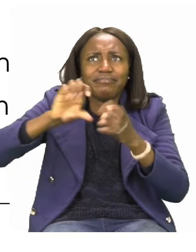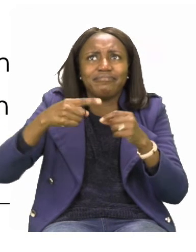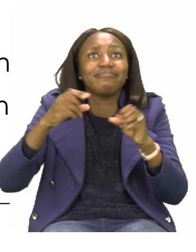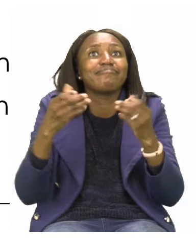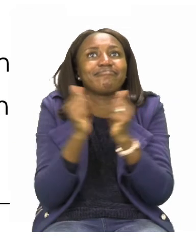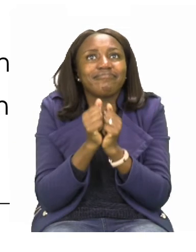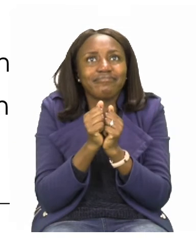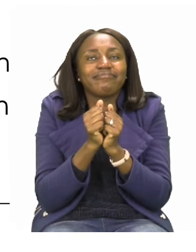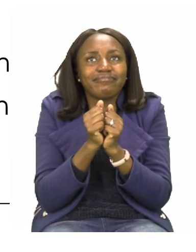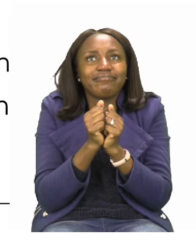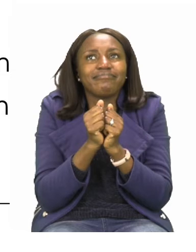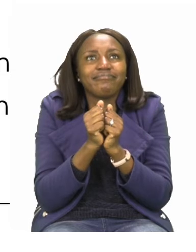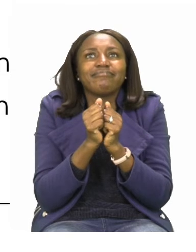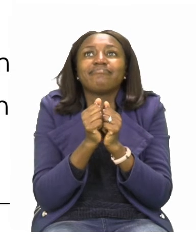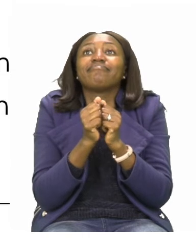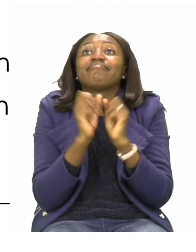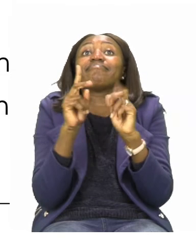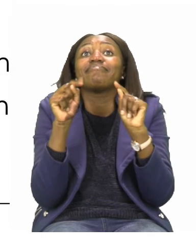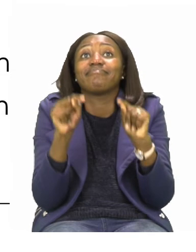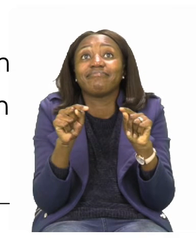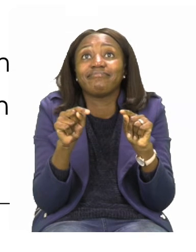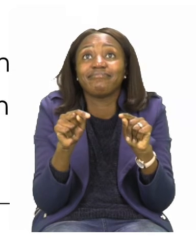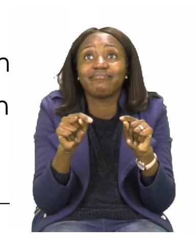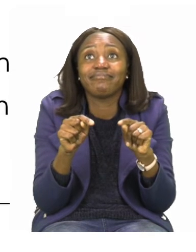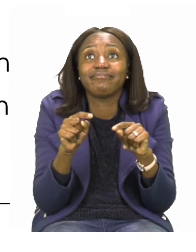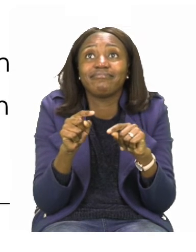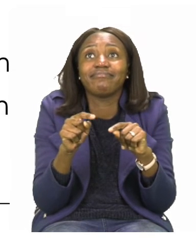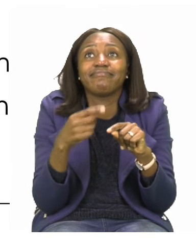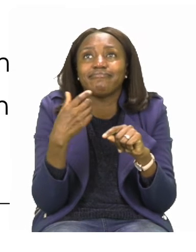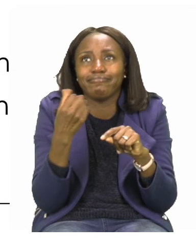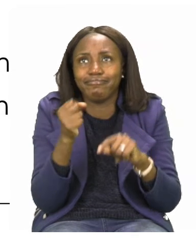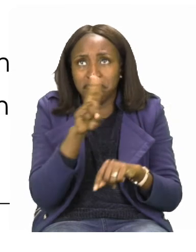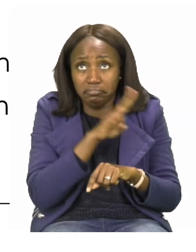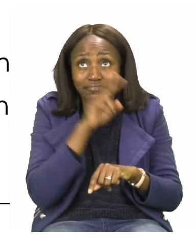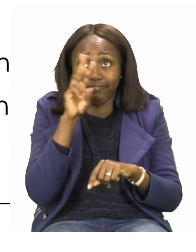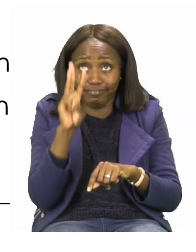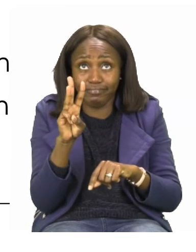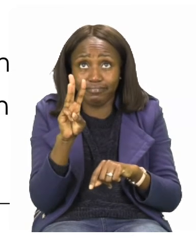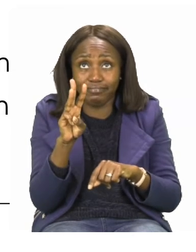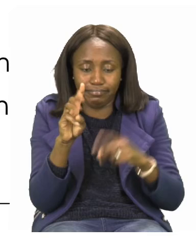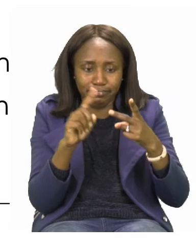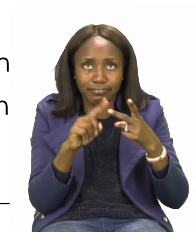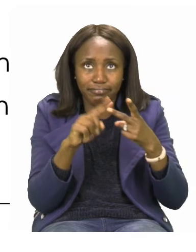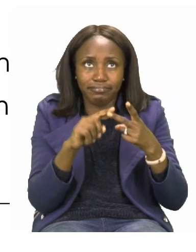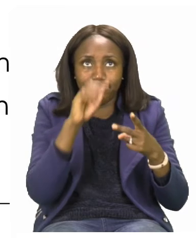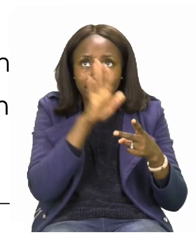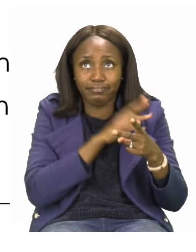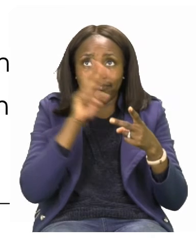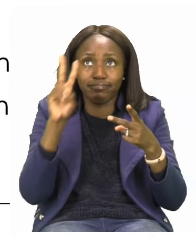So, we have important numbers. The first number that we have is 23, and then